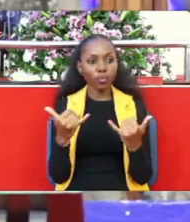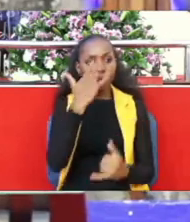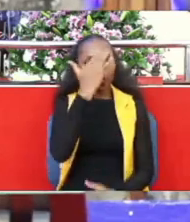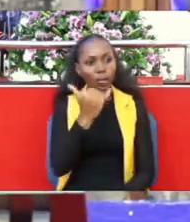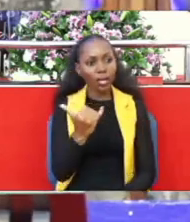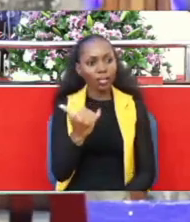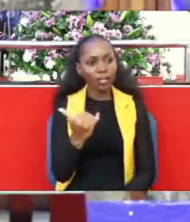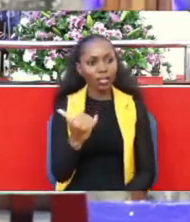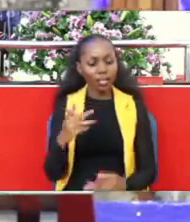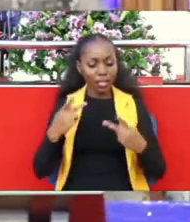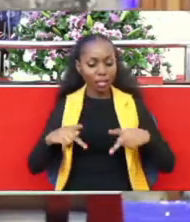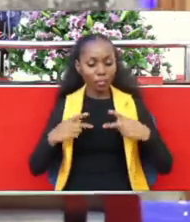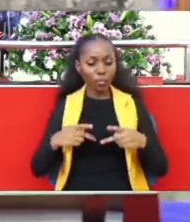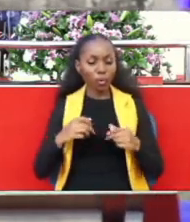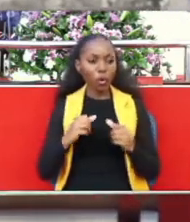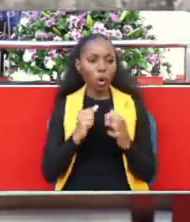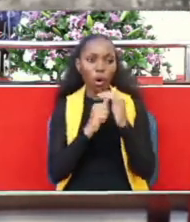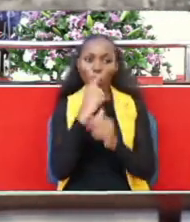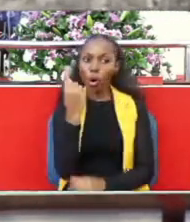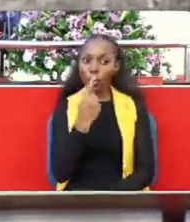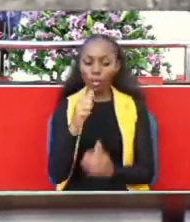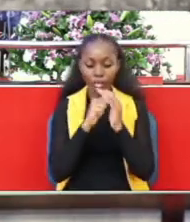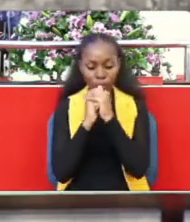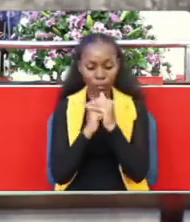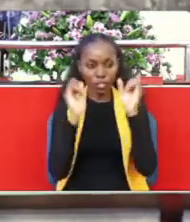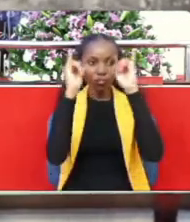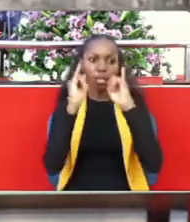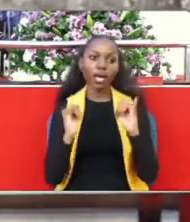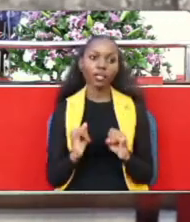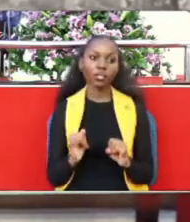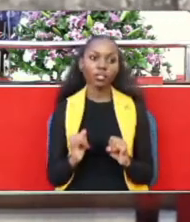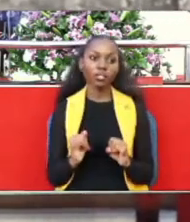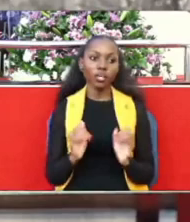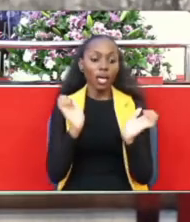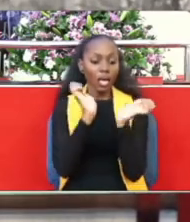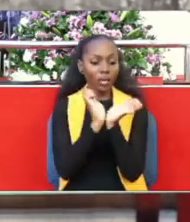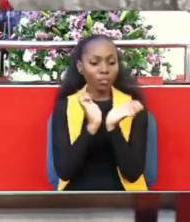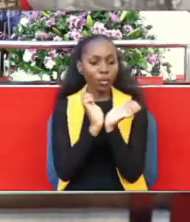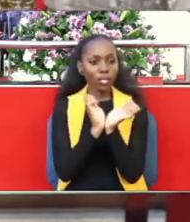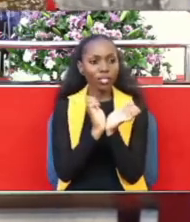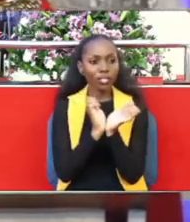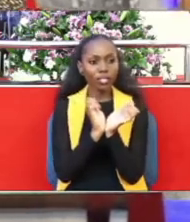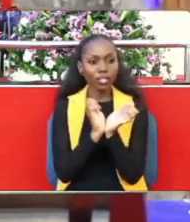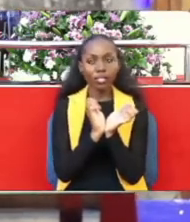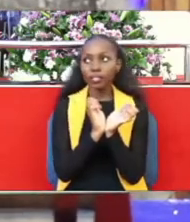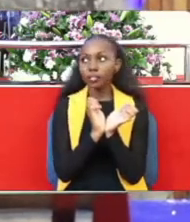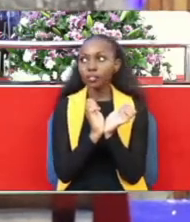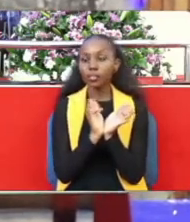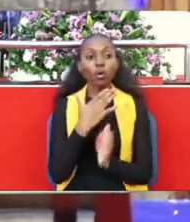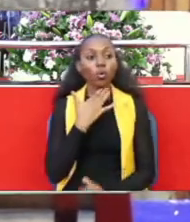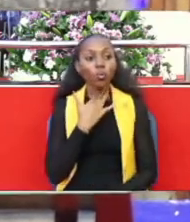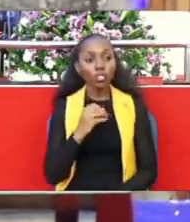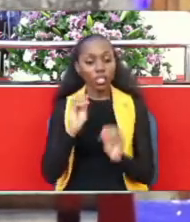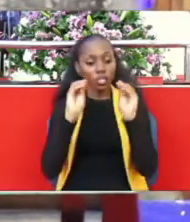of idolatry, there was so much of witchcraft. And Paul realizes that he has taught them about their position in Christ. He has taught them